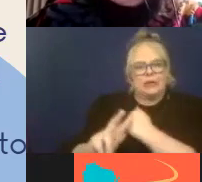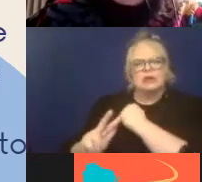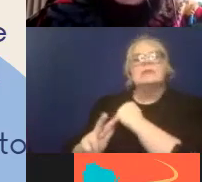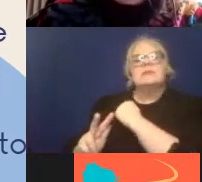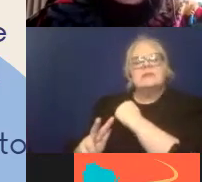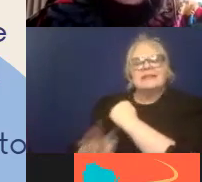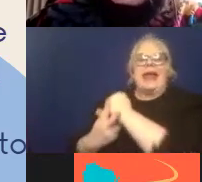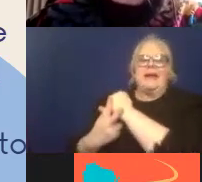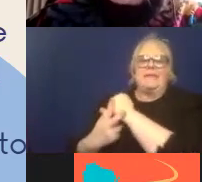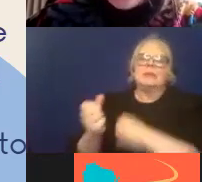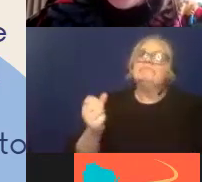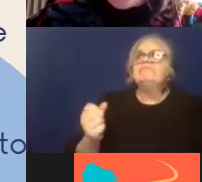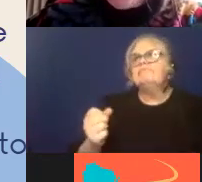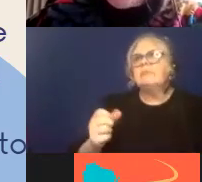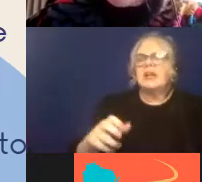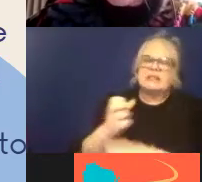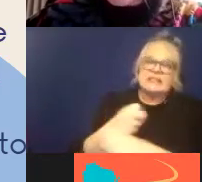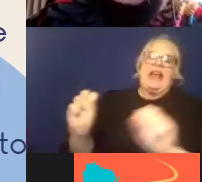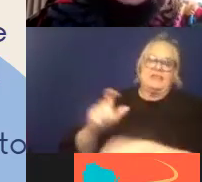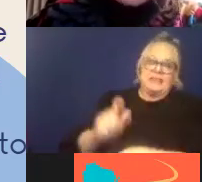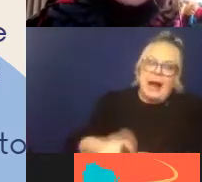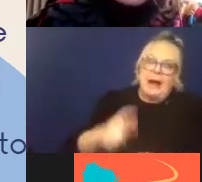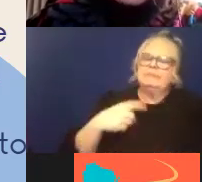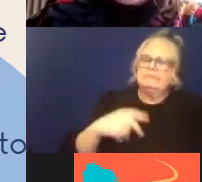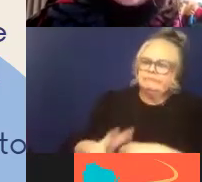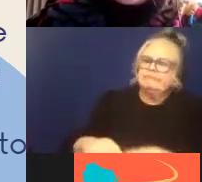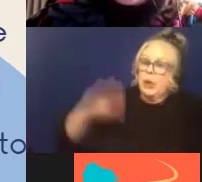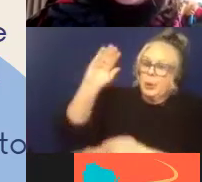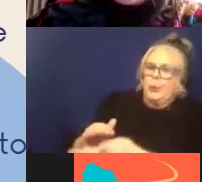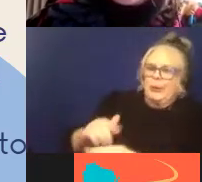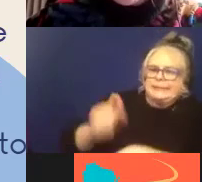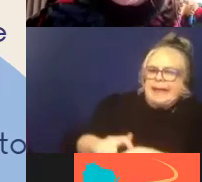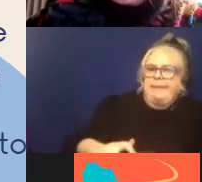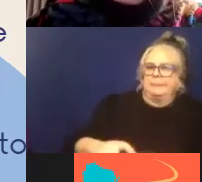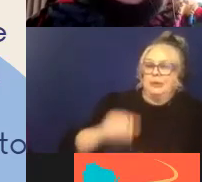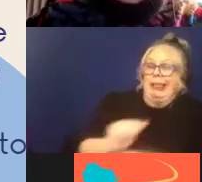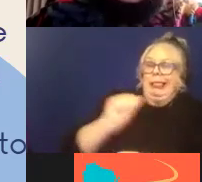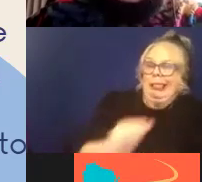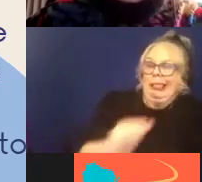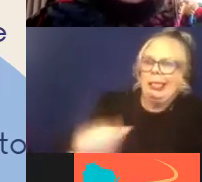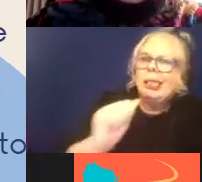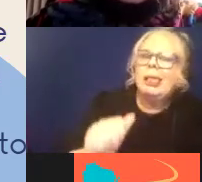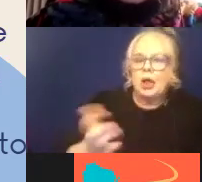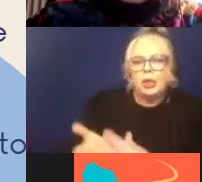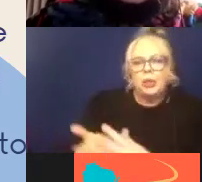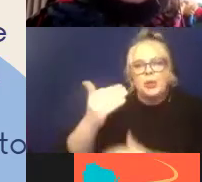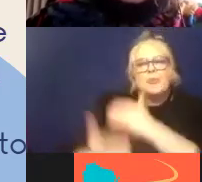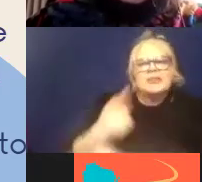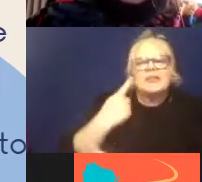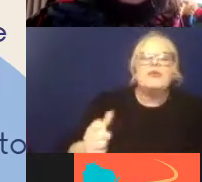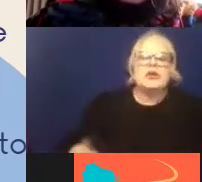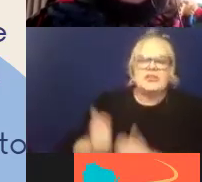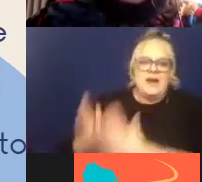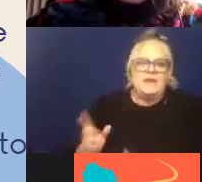tools is related to age, and it actually creates a lot of the other differences too. Stop